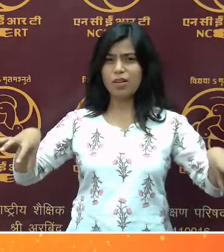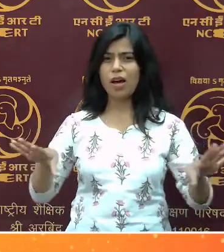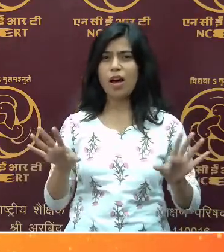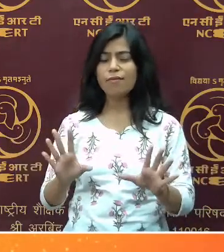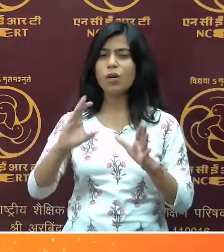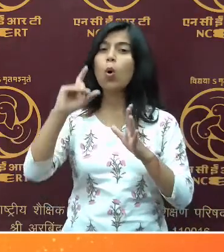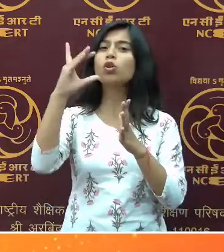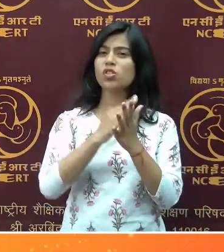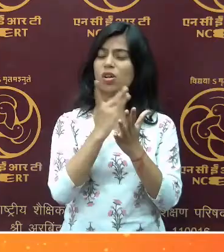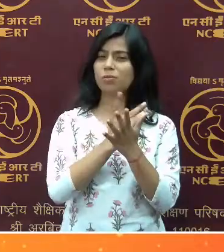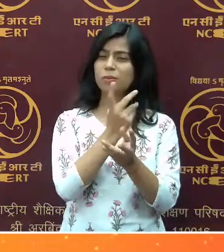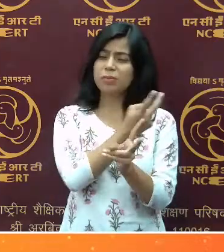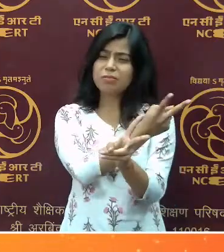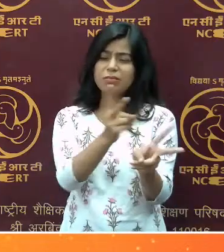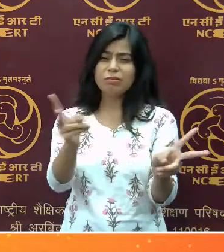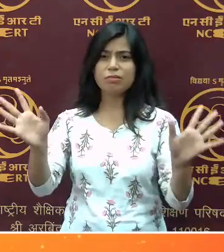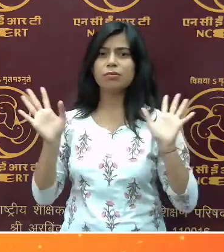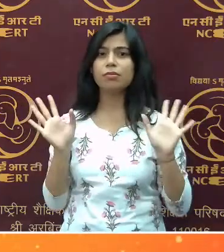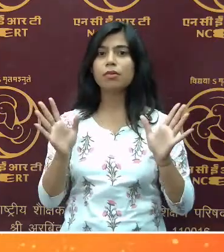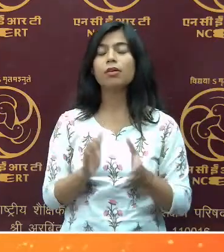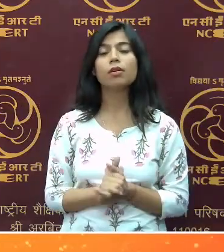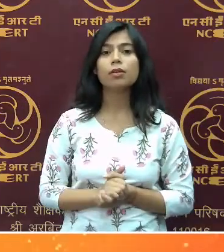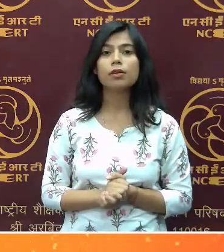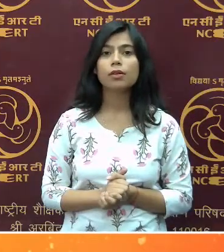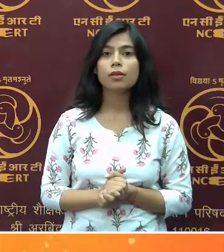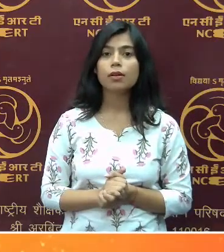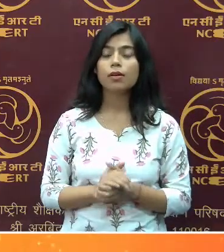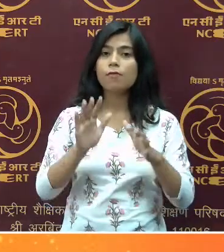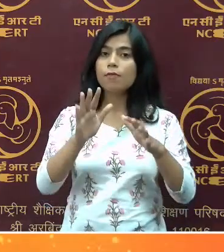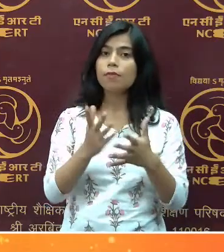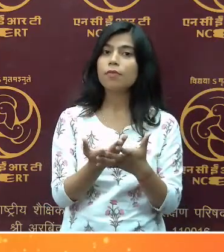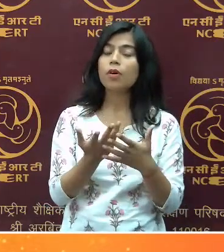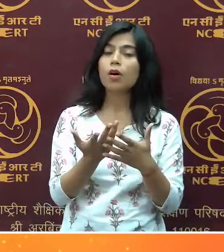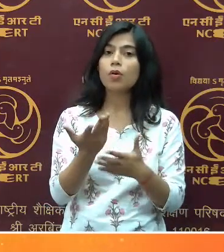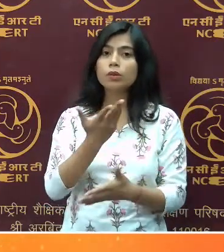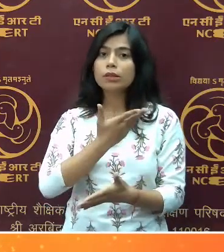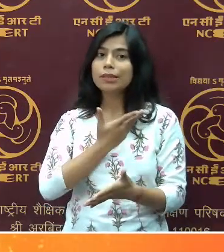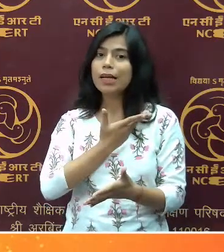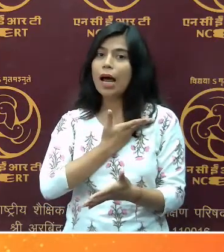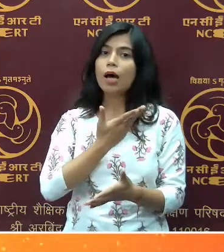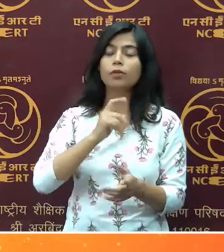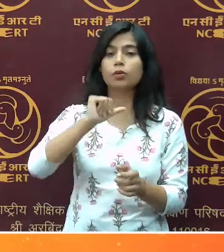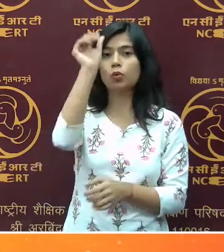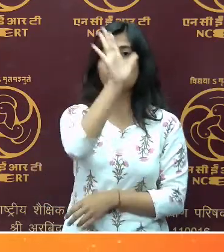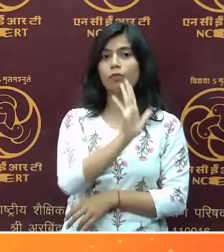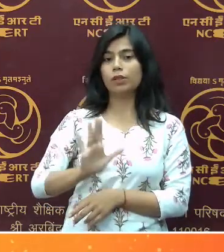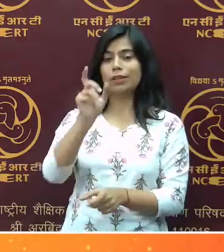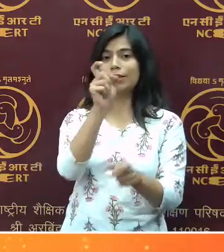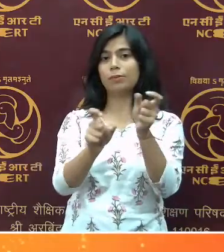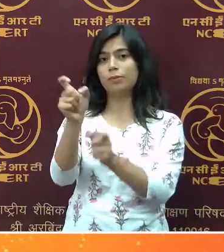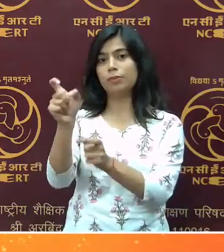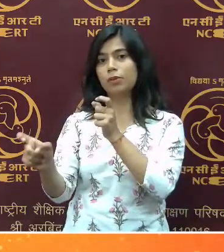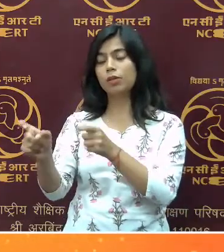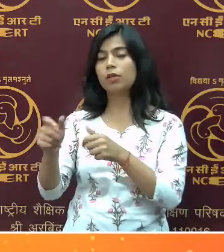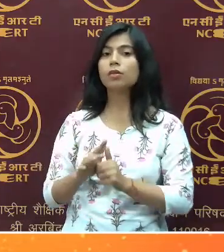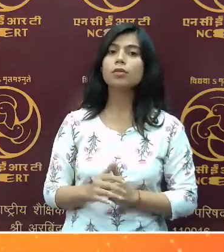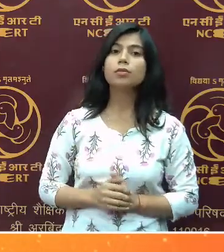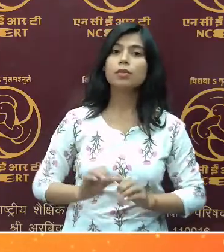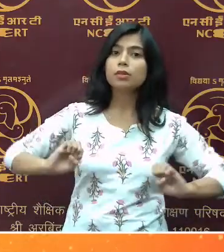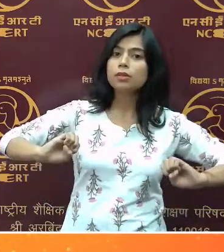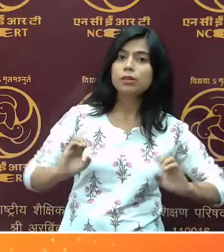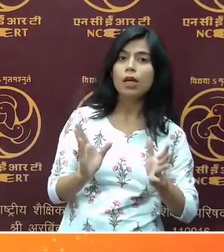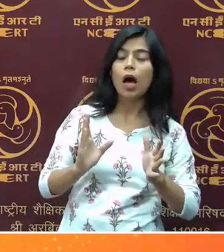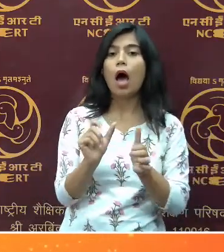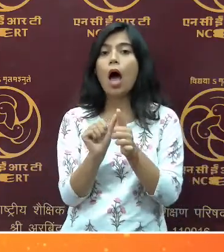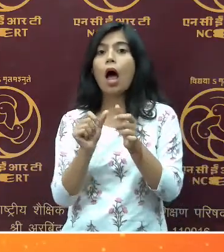chapters. So, part 3 reads about the fundamental rights of the Indian citizens, and it begins from